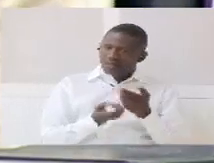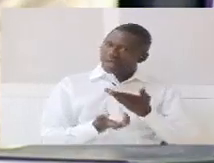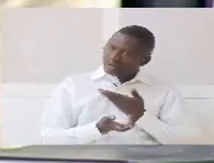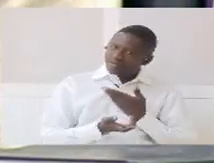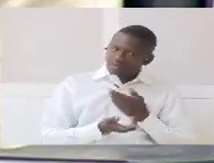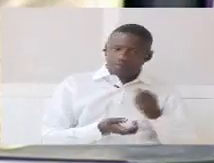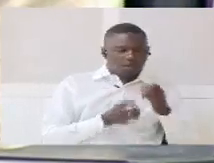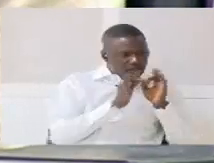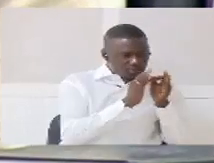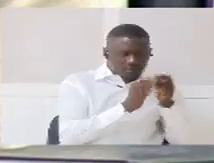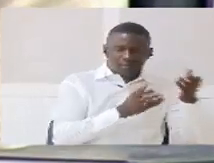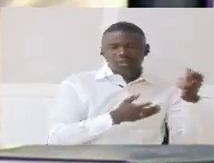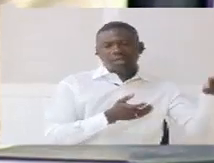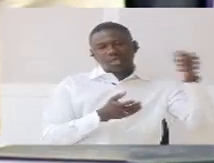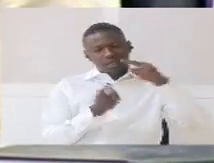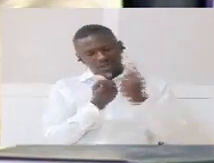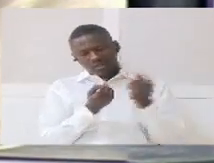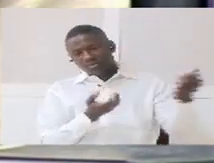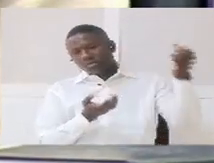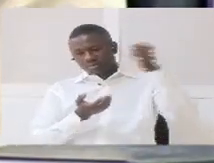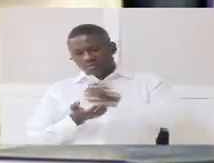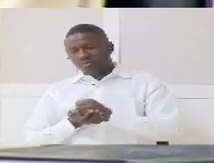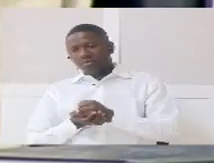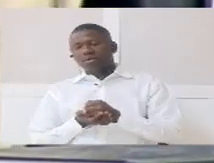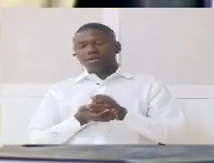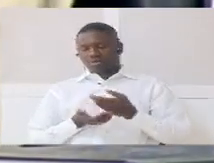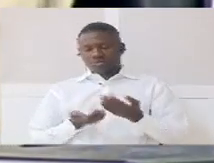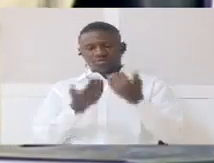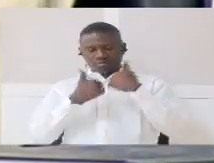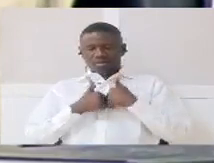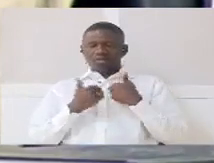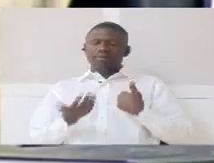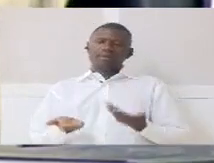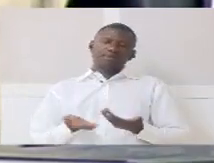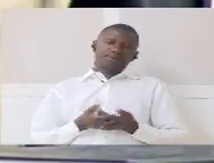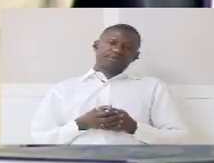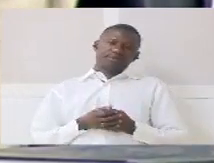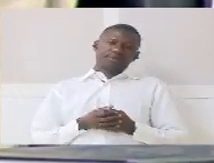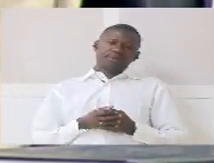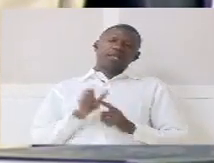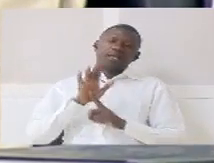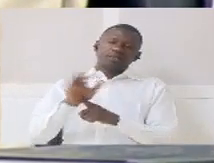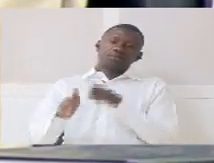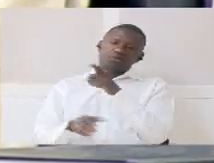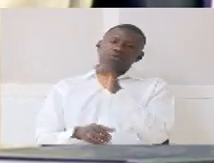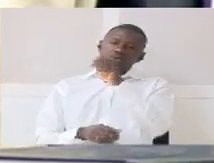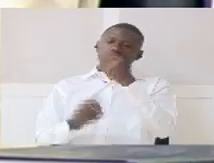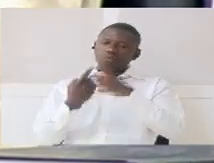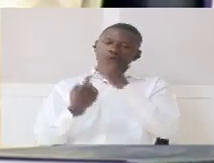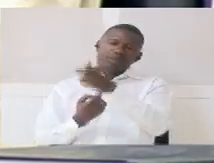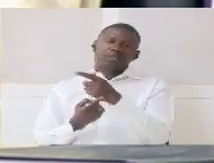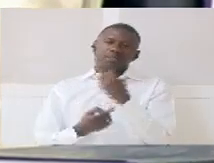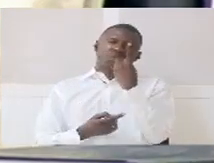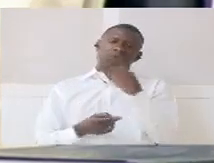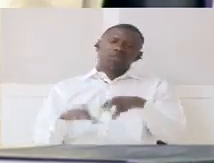sambanaye whatever is with him you tell her or she will give him something to 5000 either salary is 1800 2000